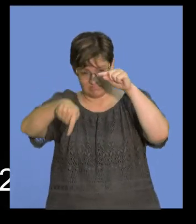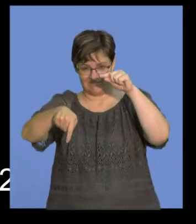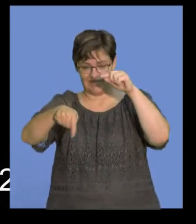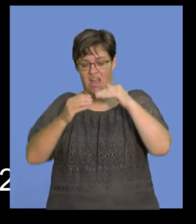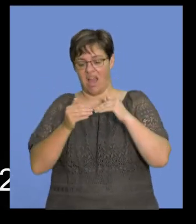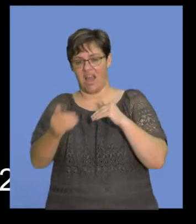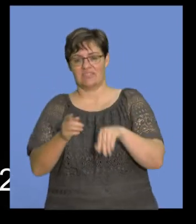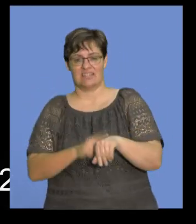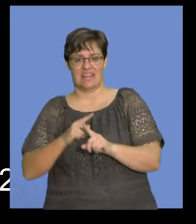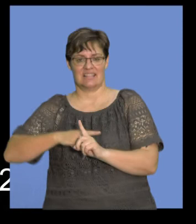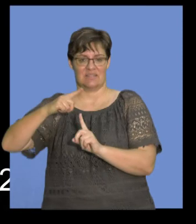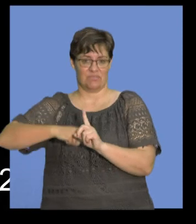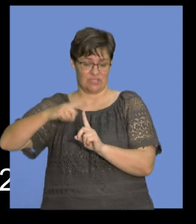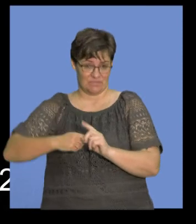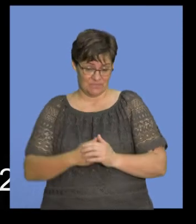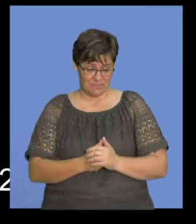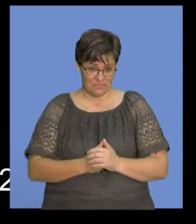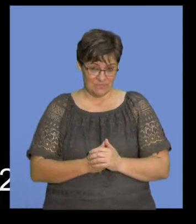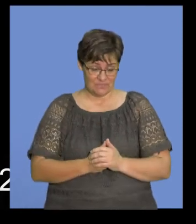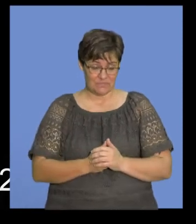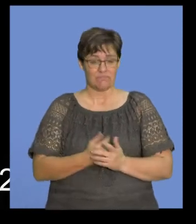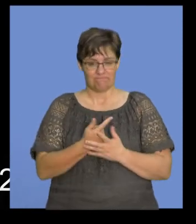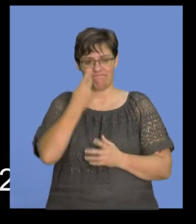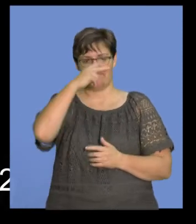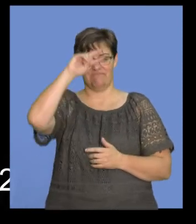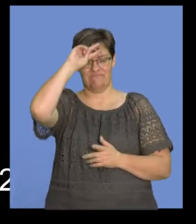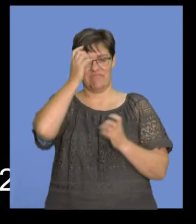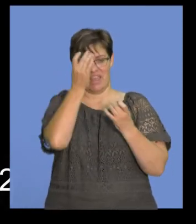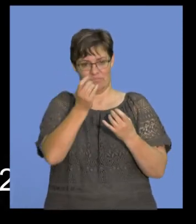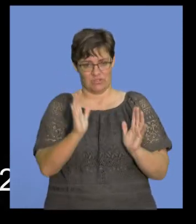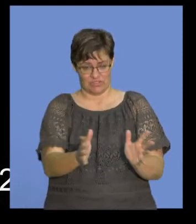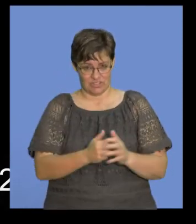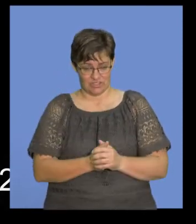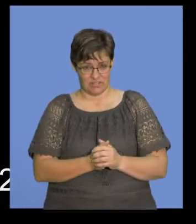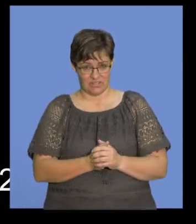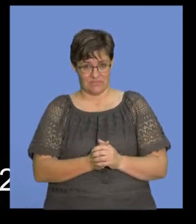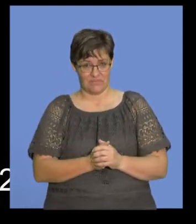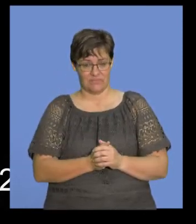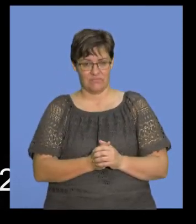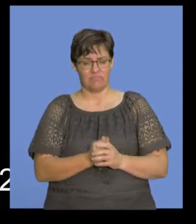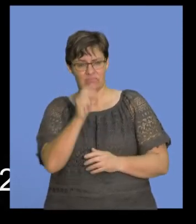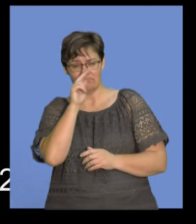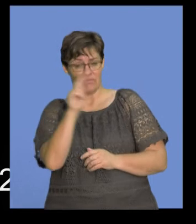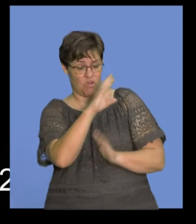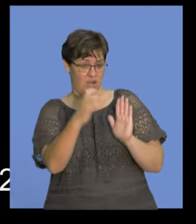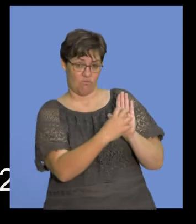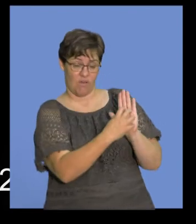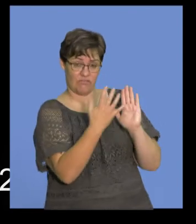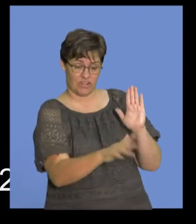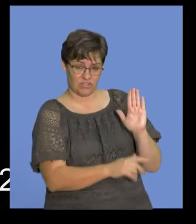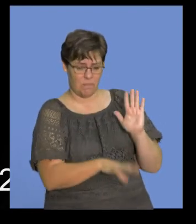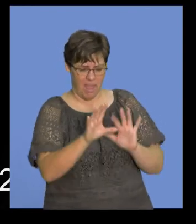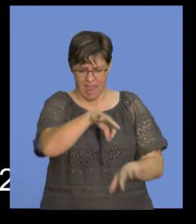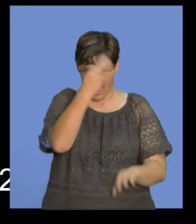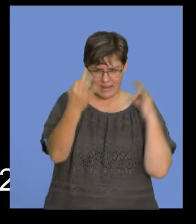beyond this specific temperature. So that's how I would interpret the information. So notice that I've looked at the